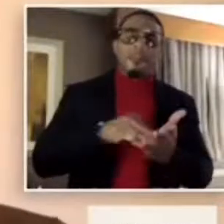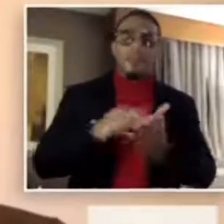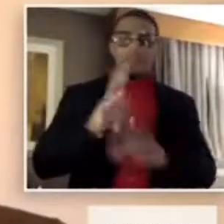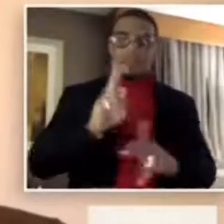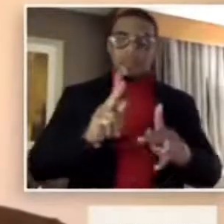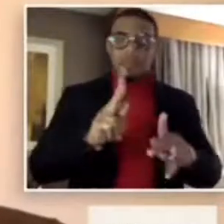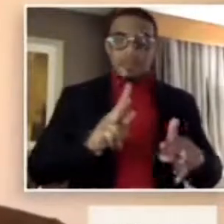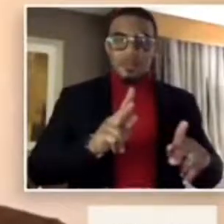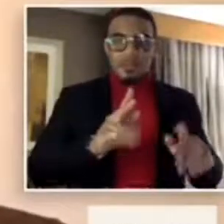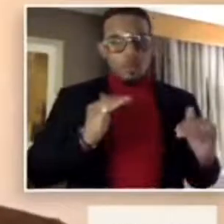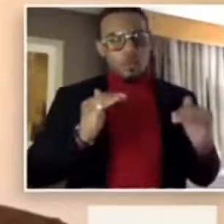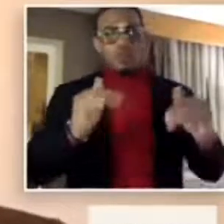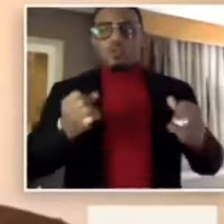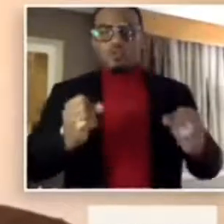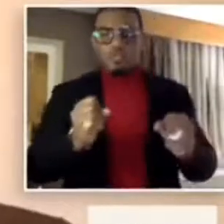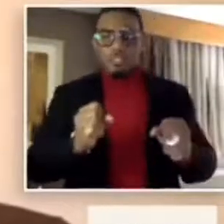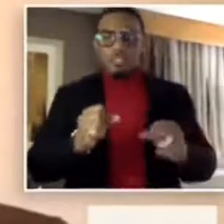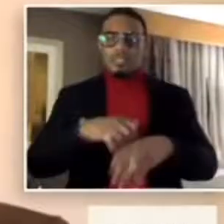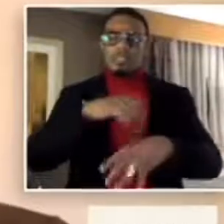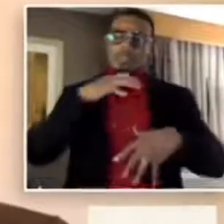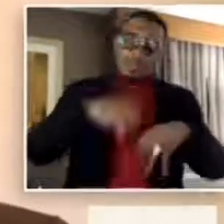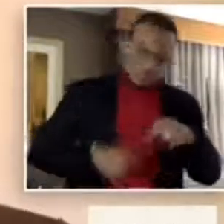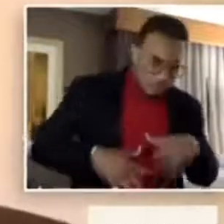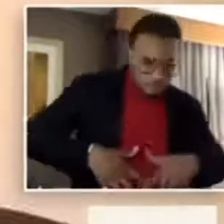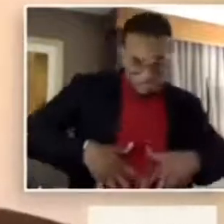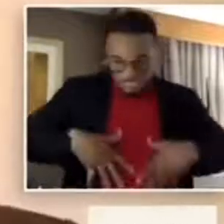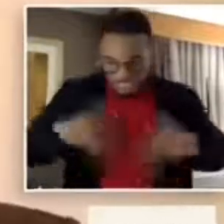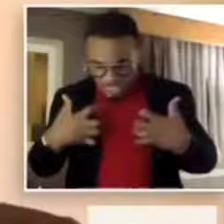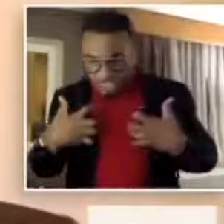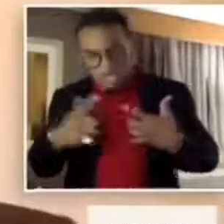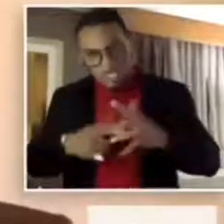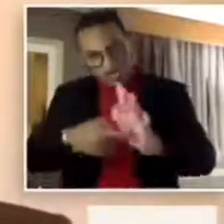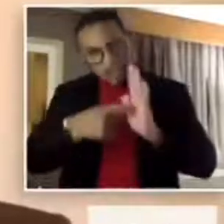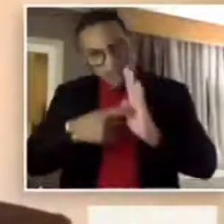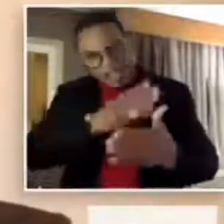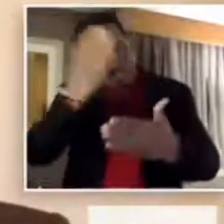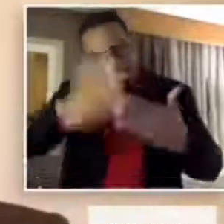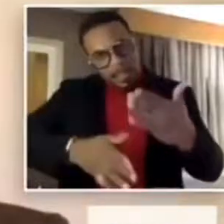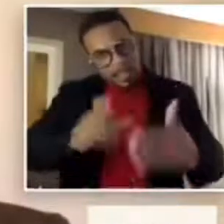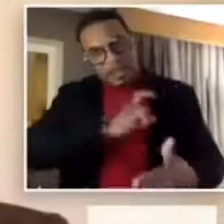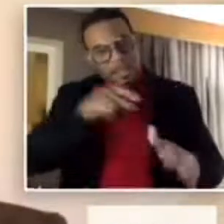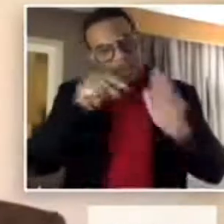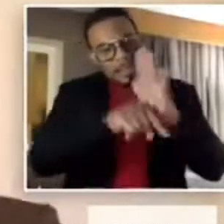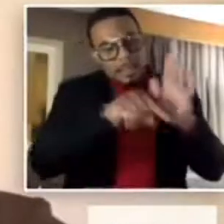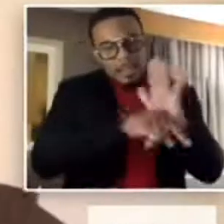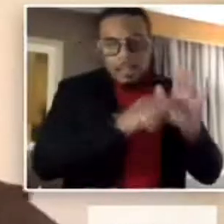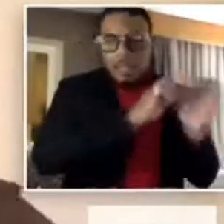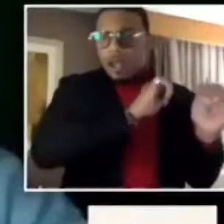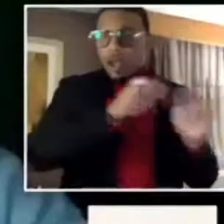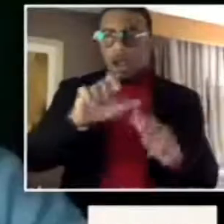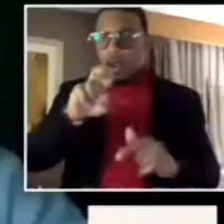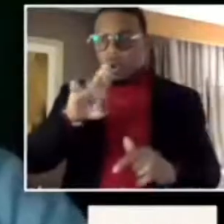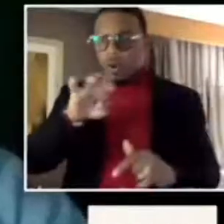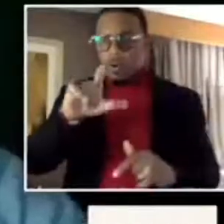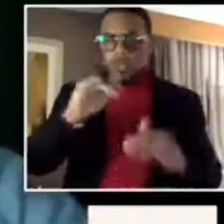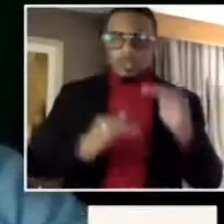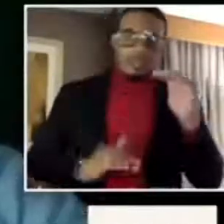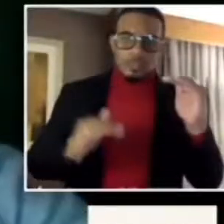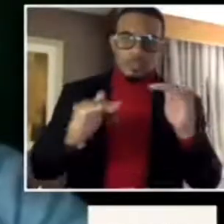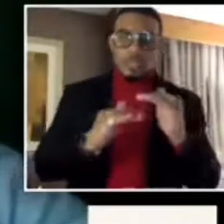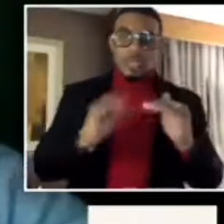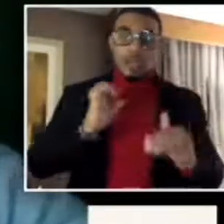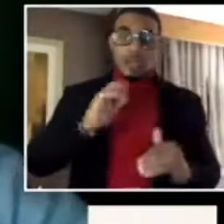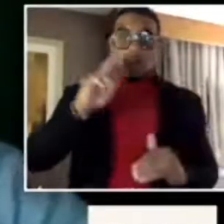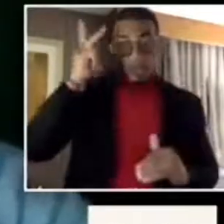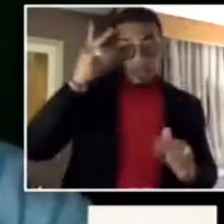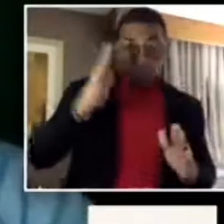taken to the streets in grief and anger to demand an end to police killings and all racial injustice. Our